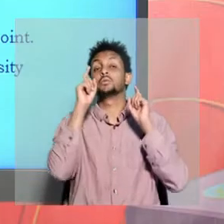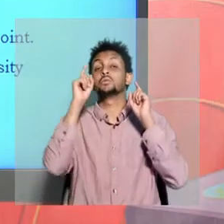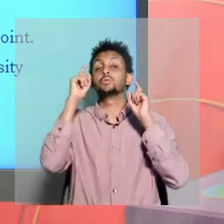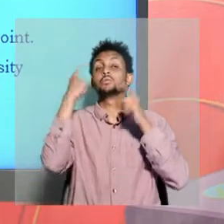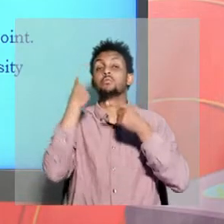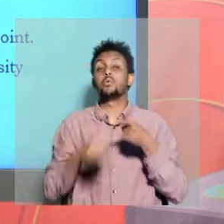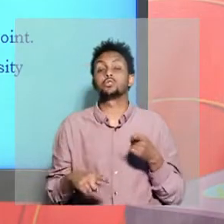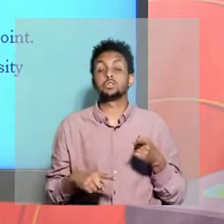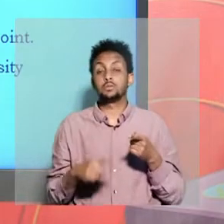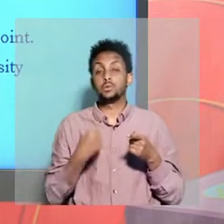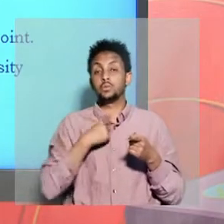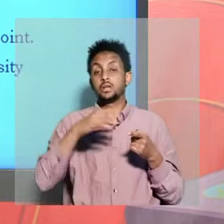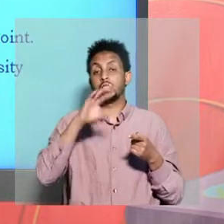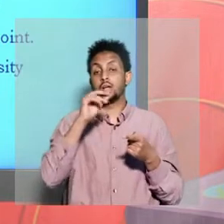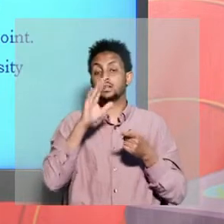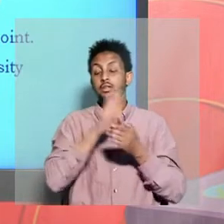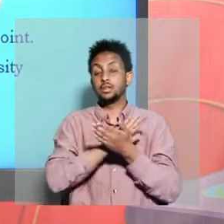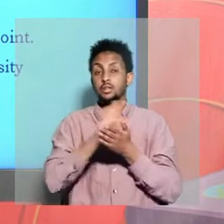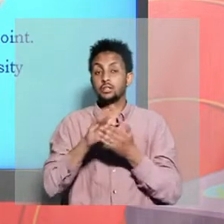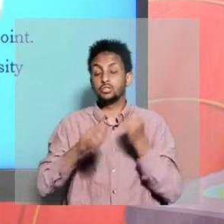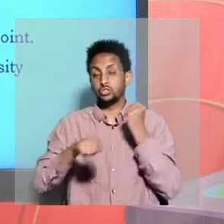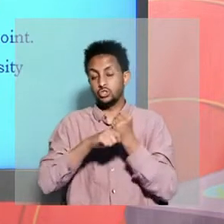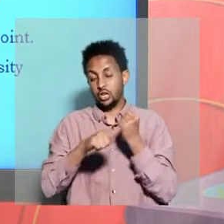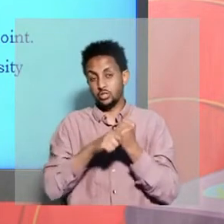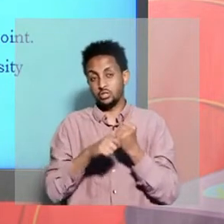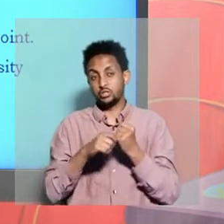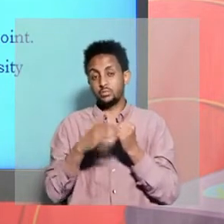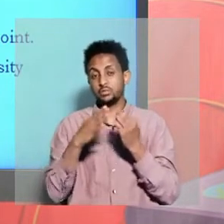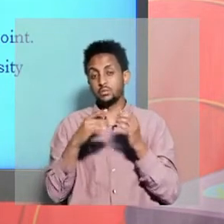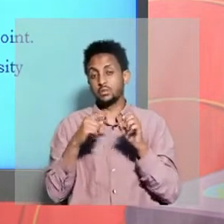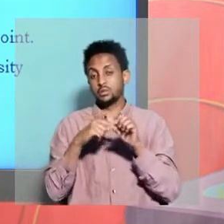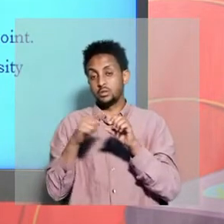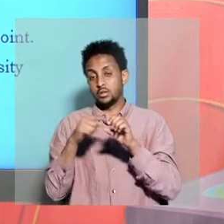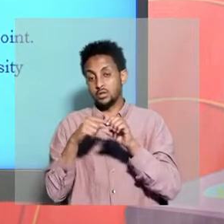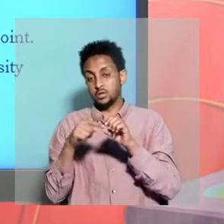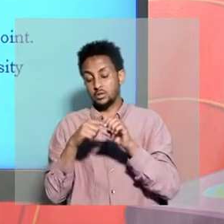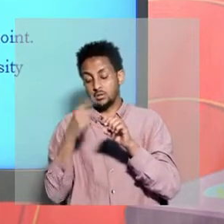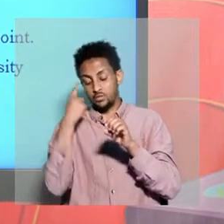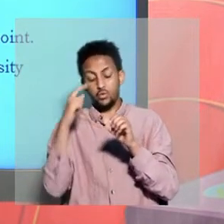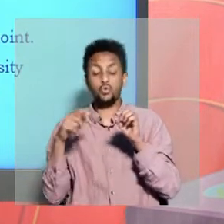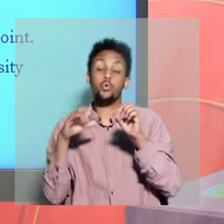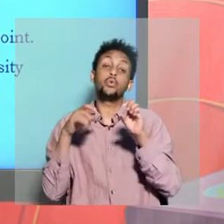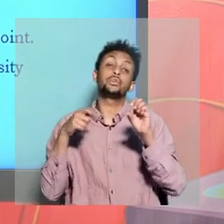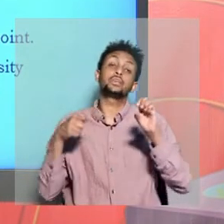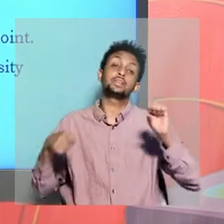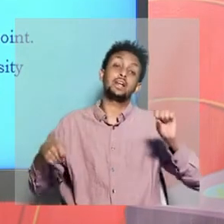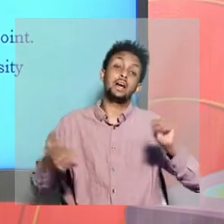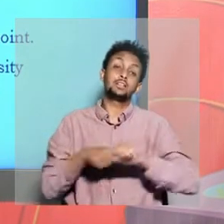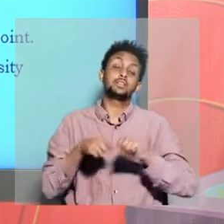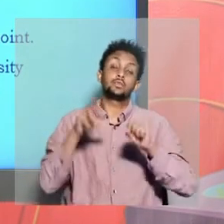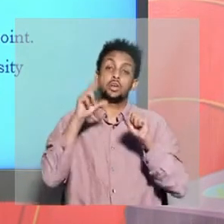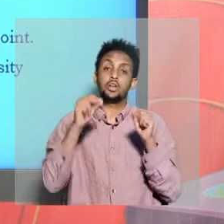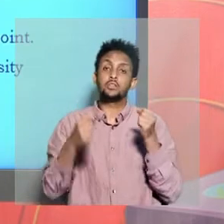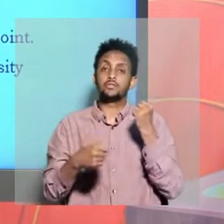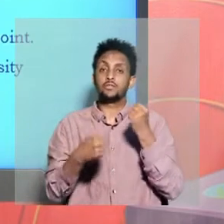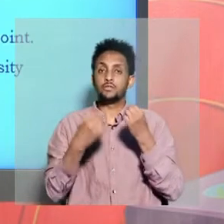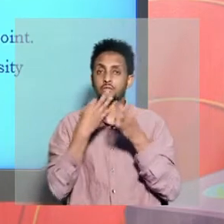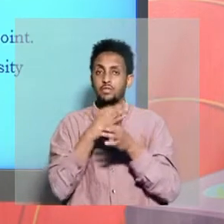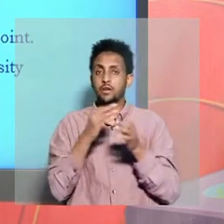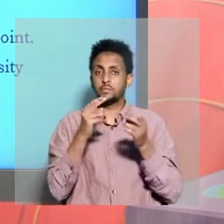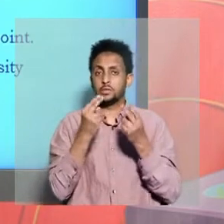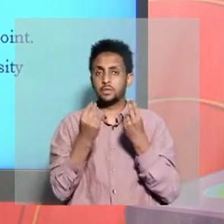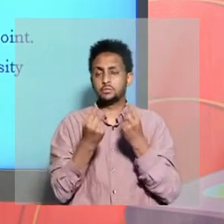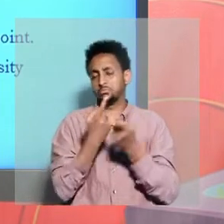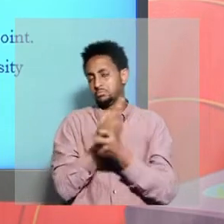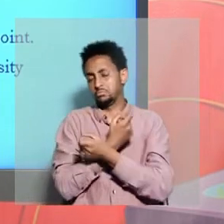find net charge might be found here. But for conductors, you cannot find net charge. The net charge might